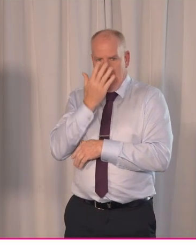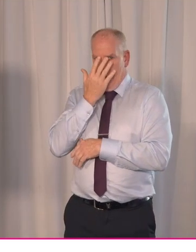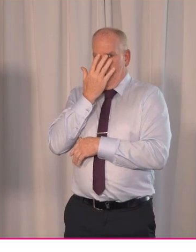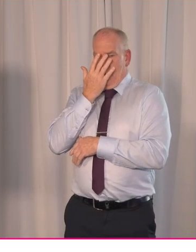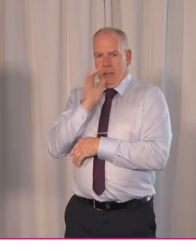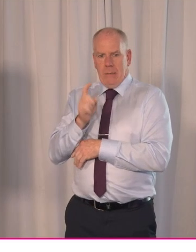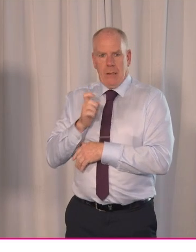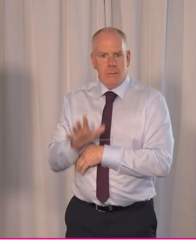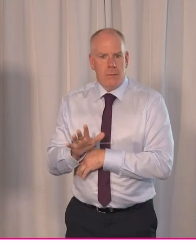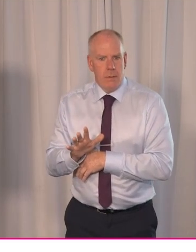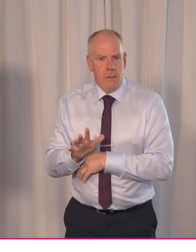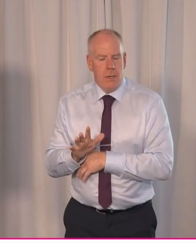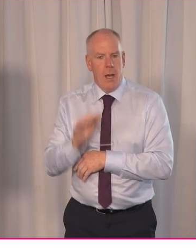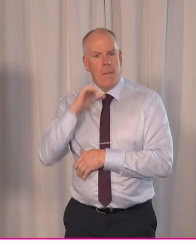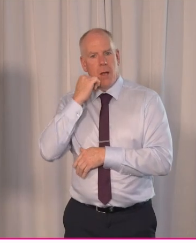topics because